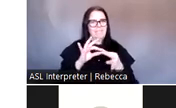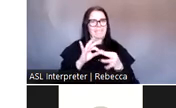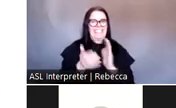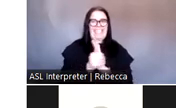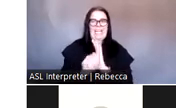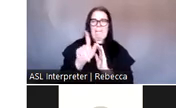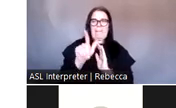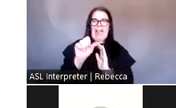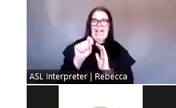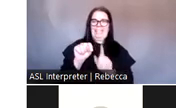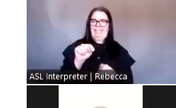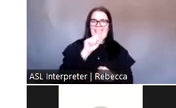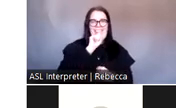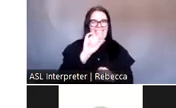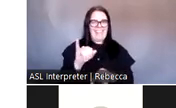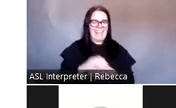Rapid training,